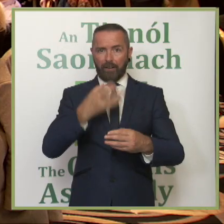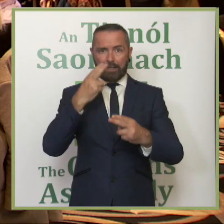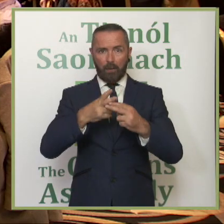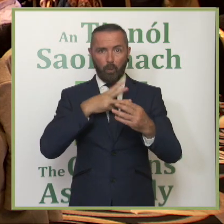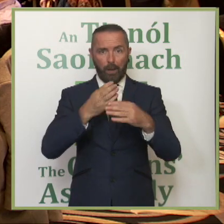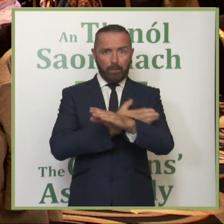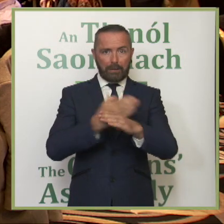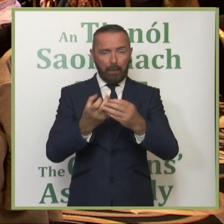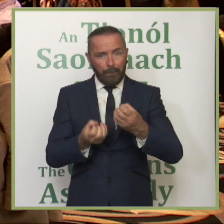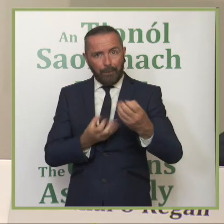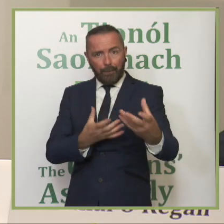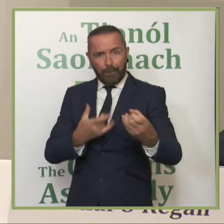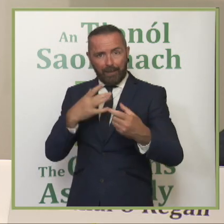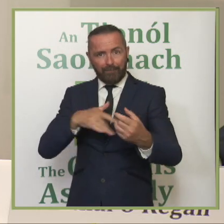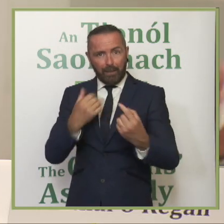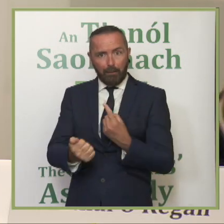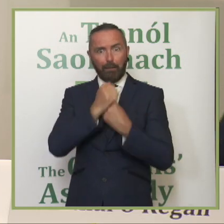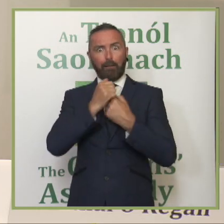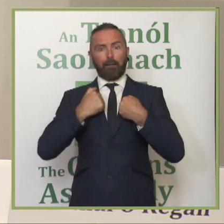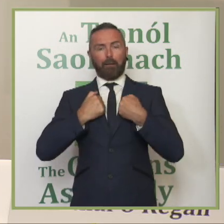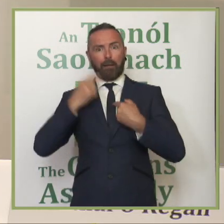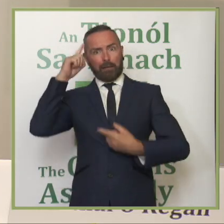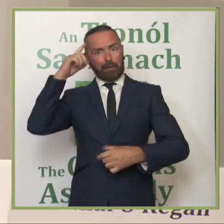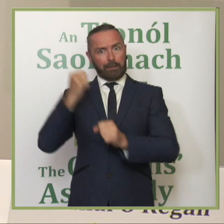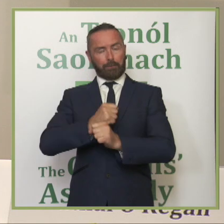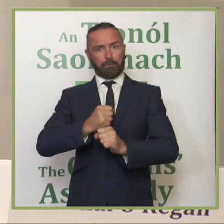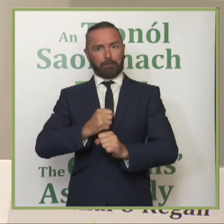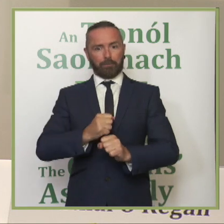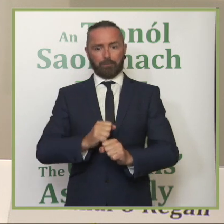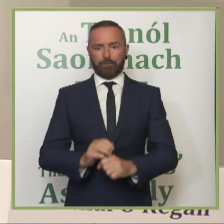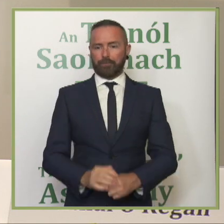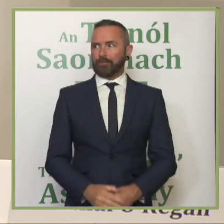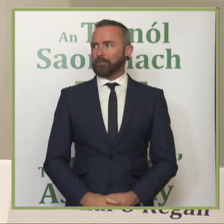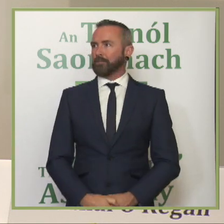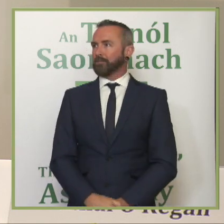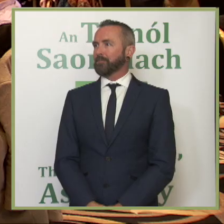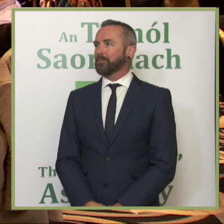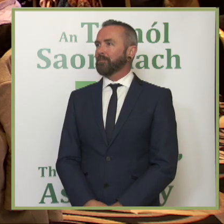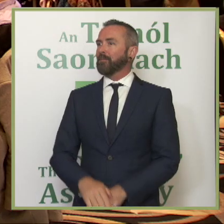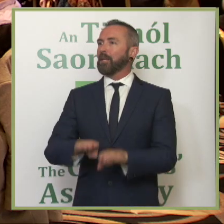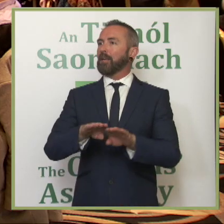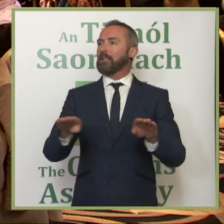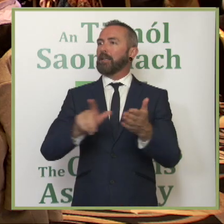Thank you very much. Table 12, if I haven't called you already. Don't think I have.